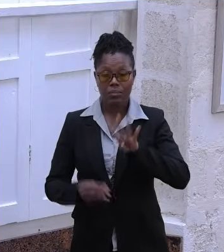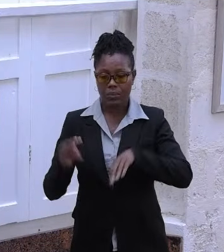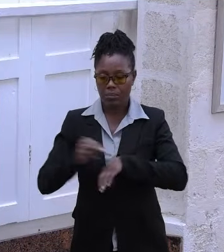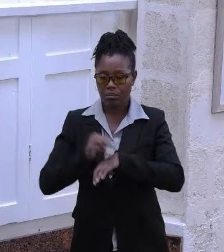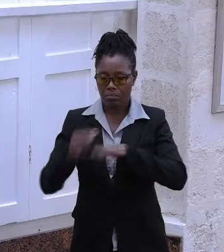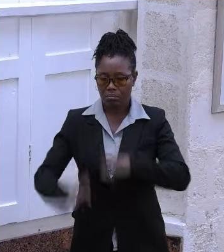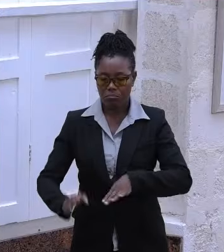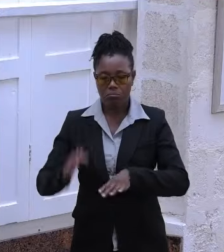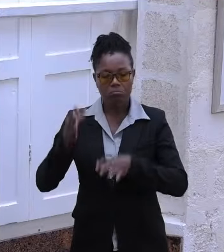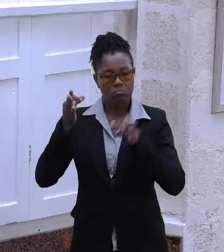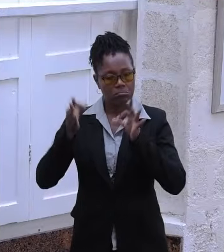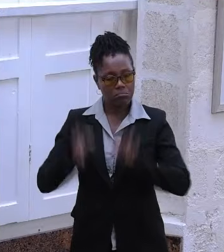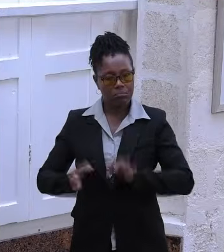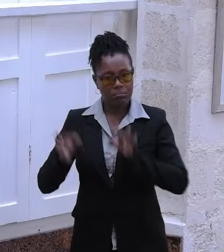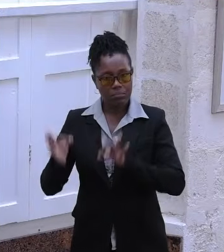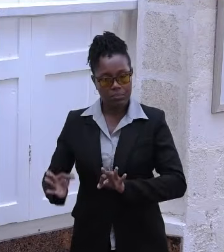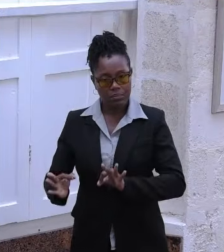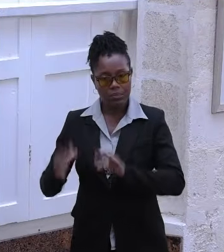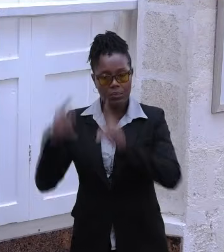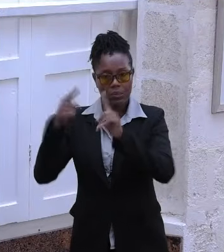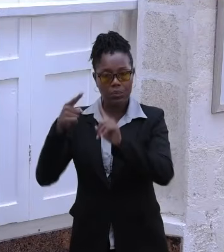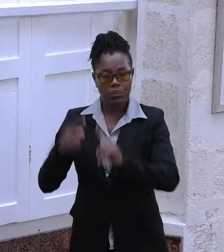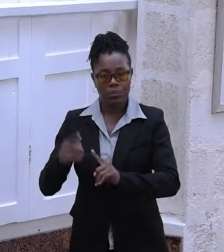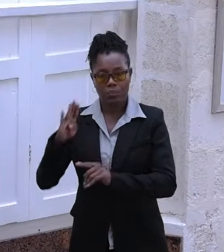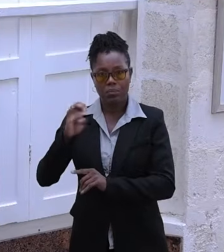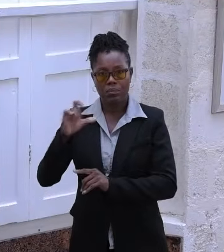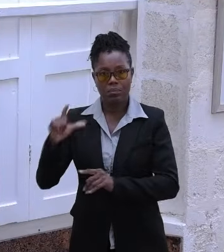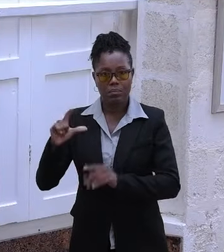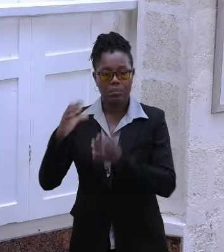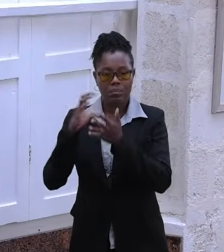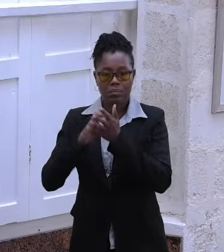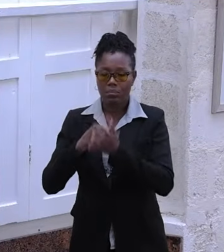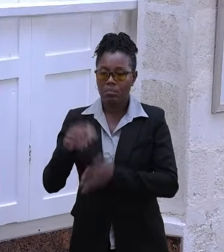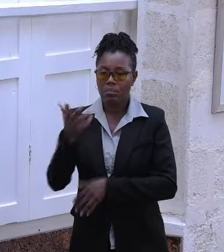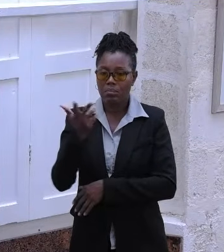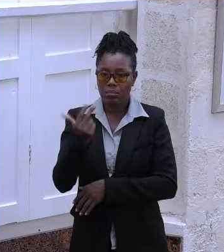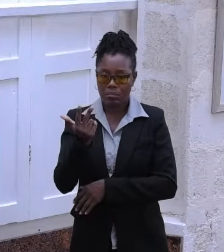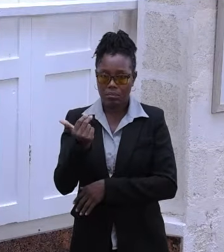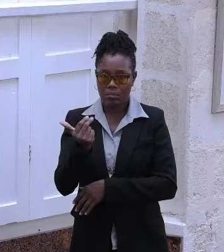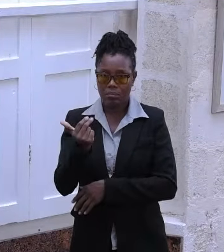as articulated in section 13 of the bill,